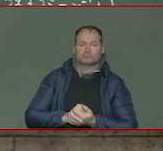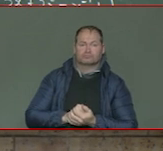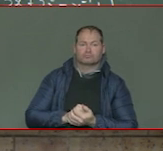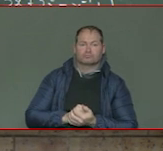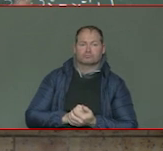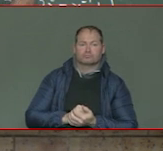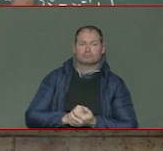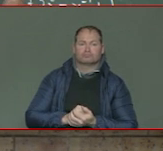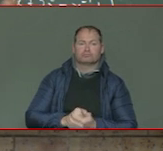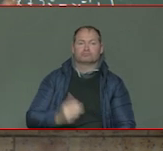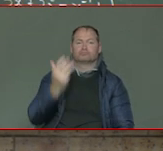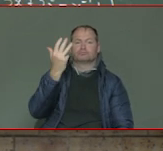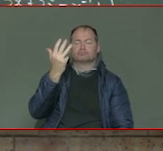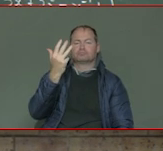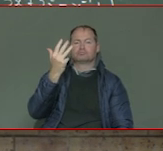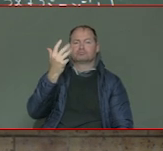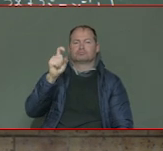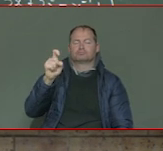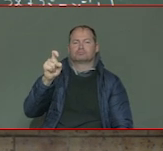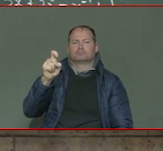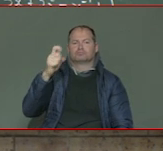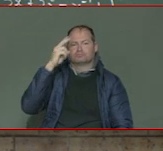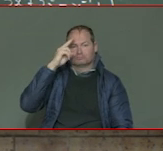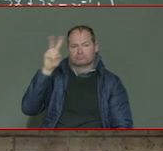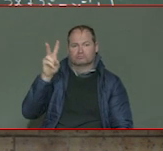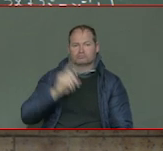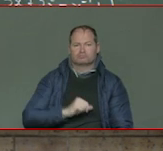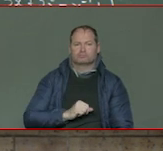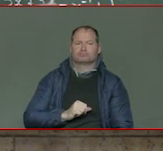9x squared. Fantastic. 3 times 3 is 9. Keep x, subtract 1